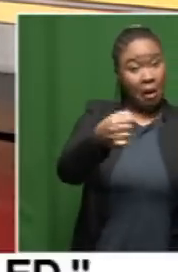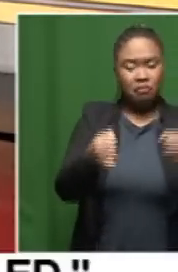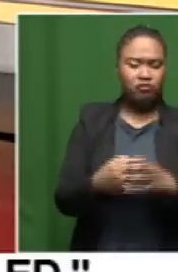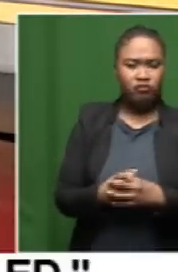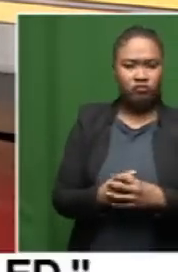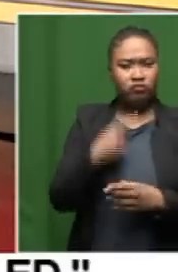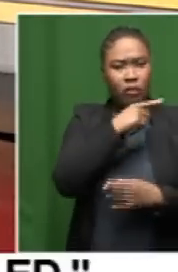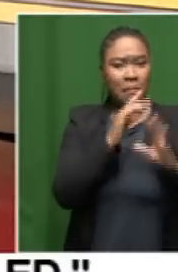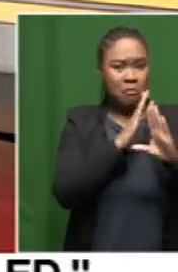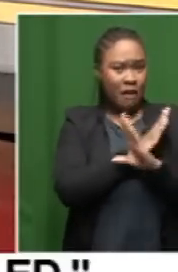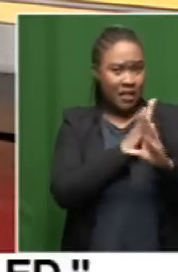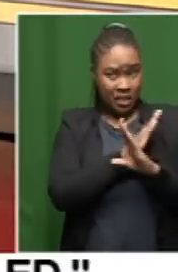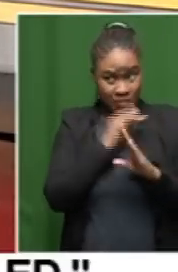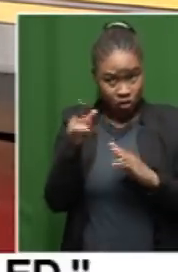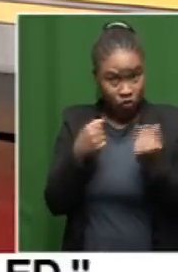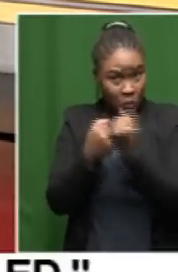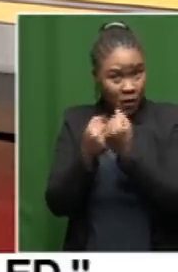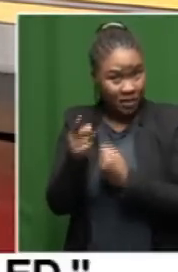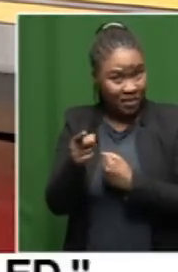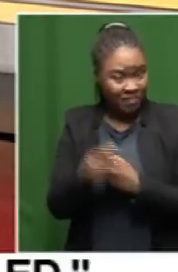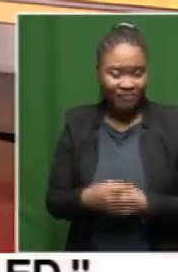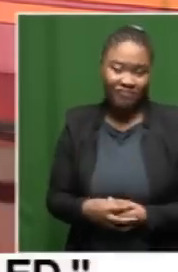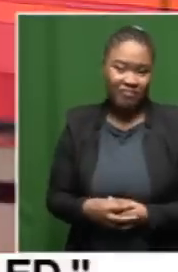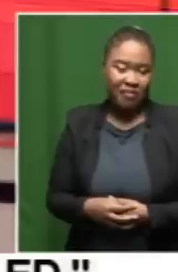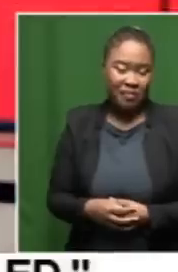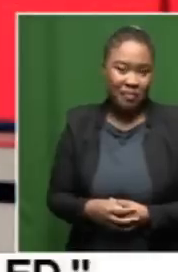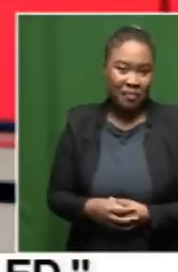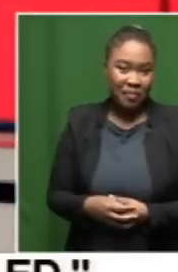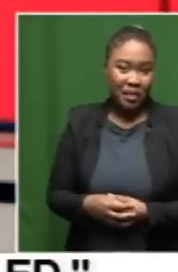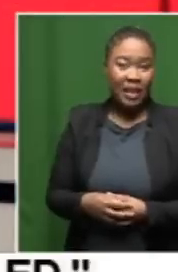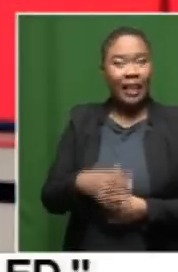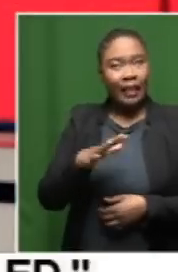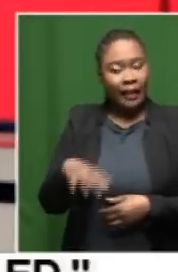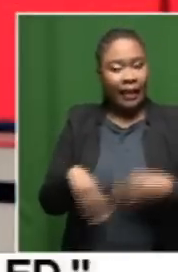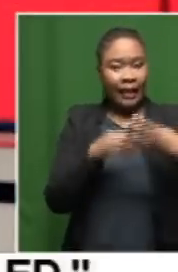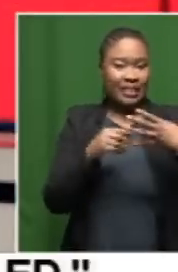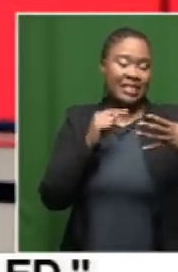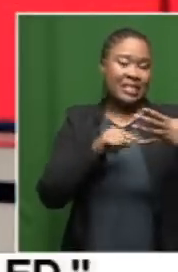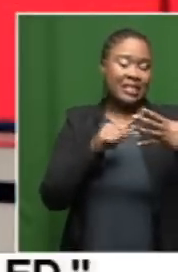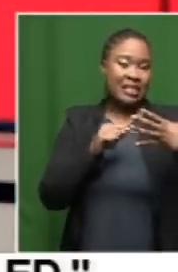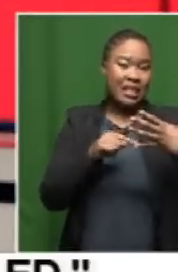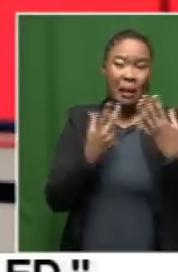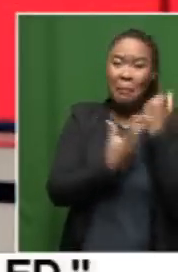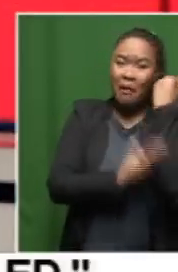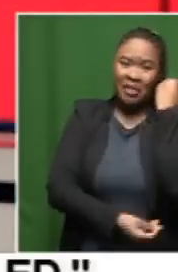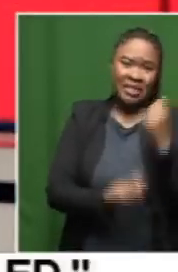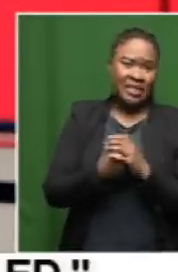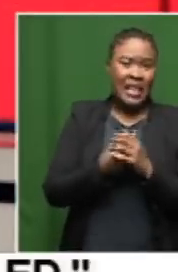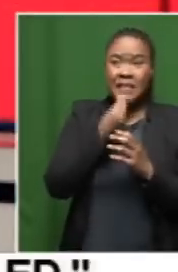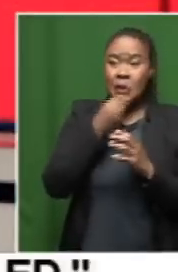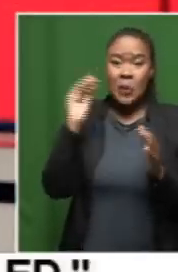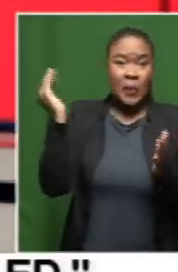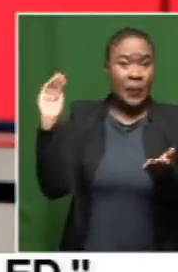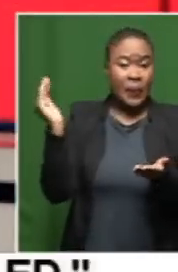not necessarily supportive of in terms of that. But then on the back of that, and I've said it before, there is poverty, there is food